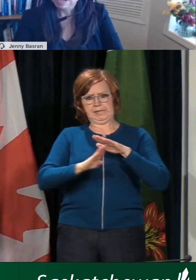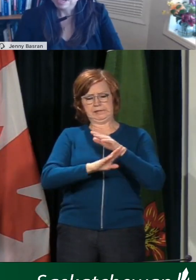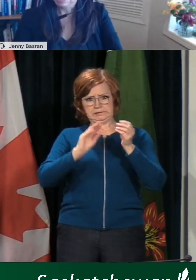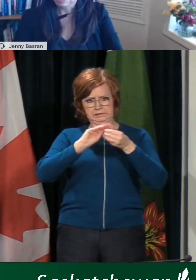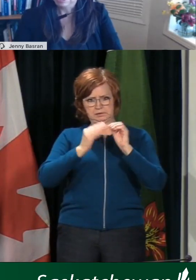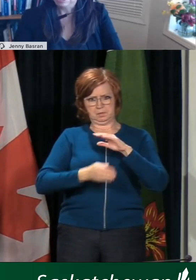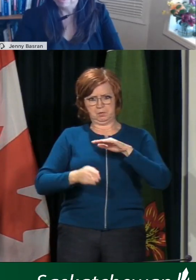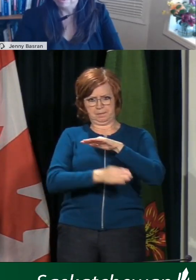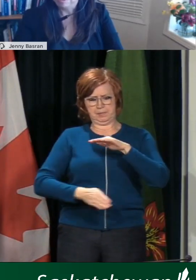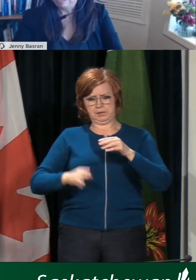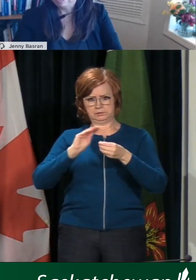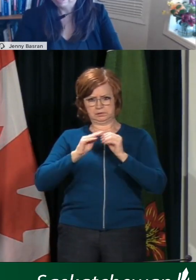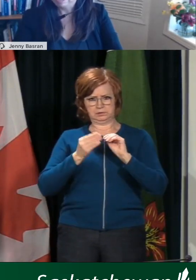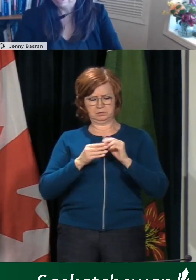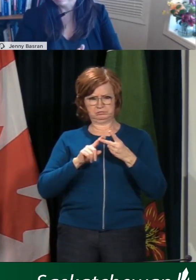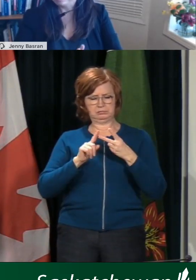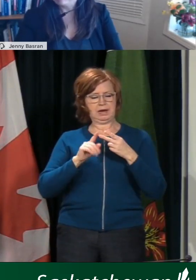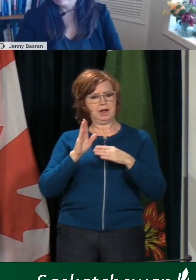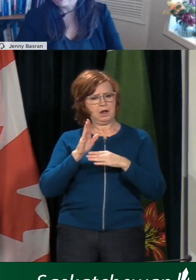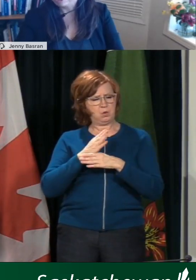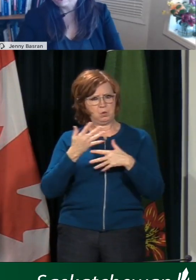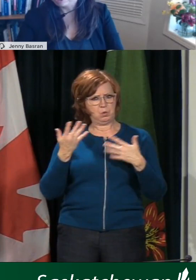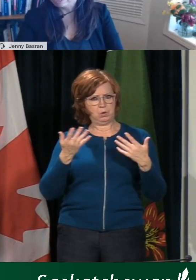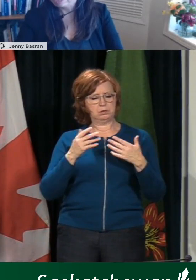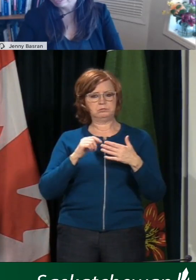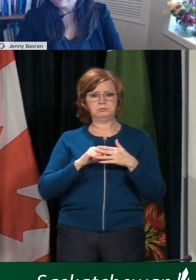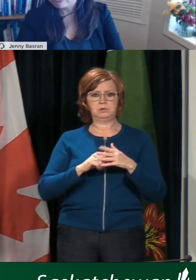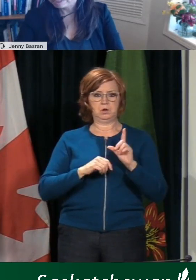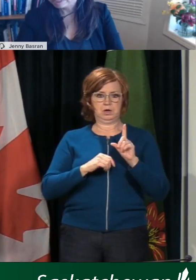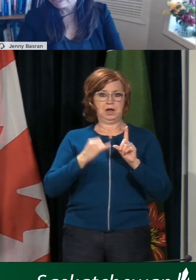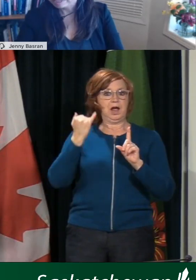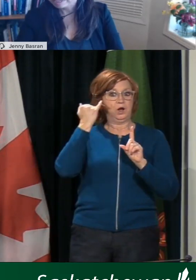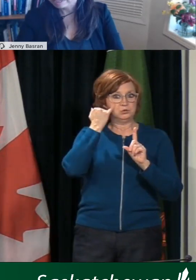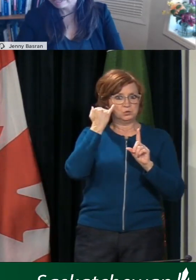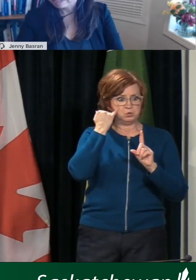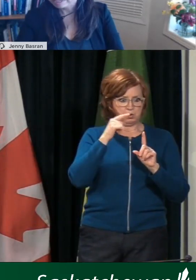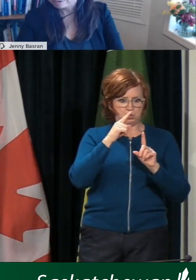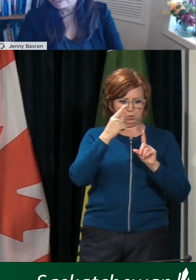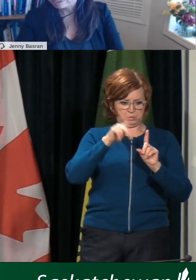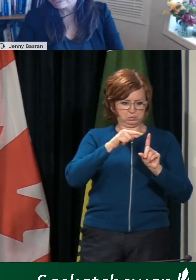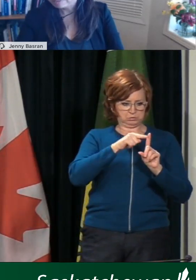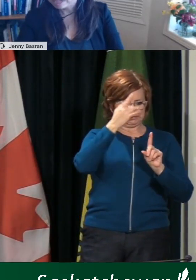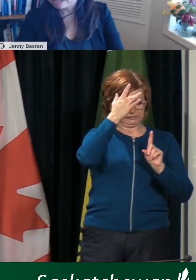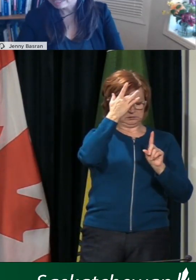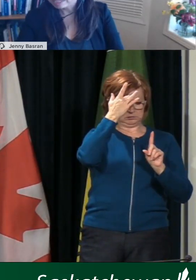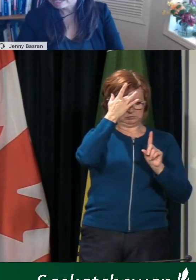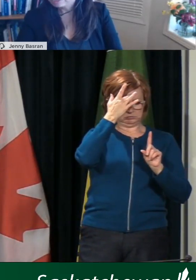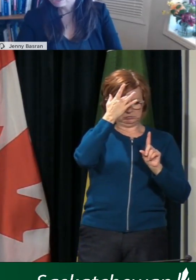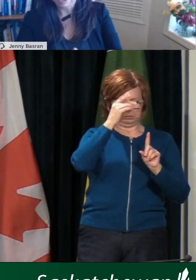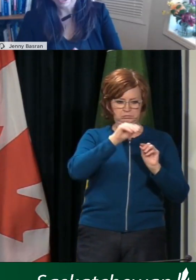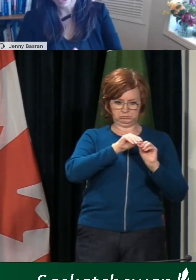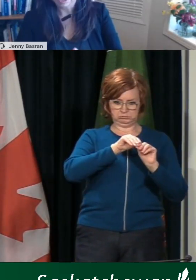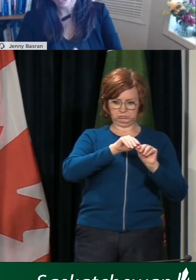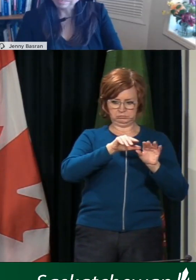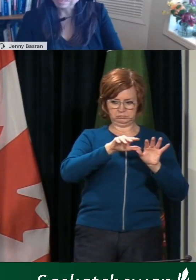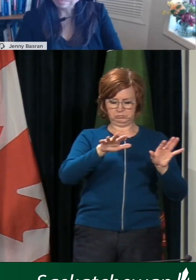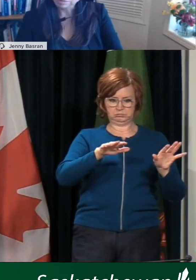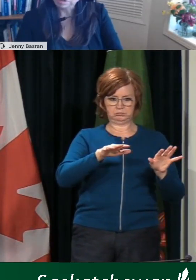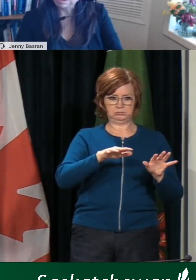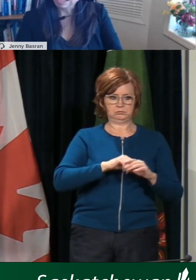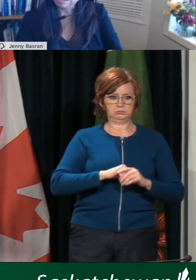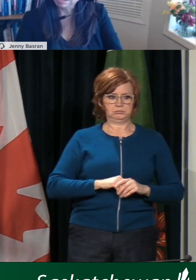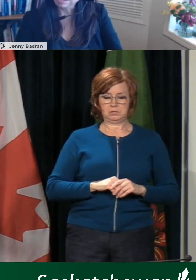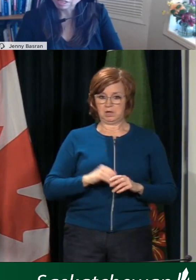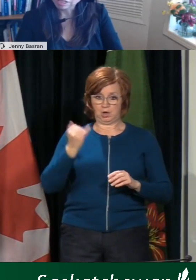mentioned before, is the average number that one person with the virus would infect in a population where everybody is susceptible and we